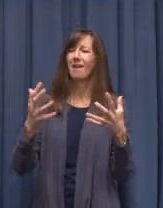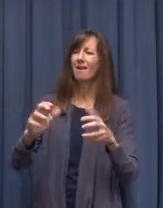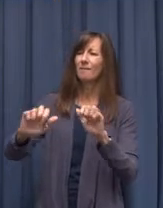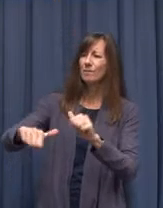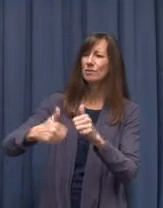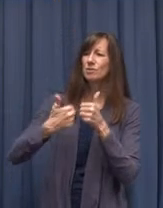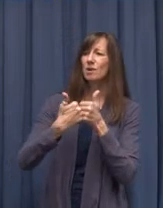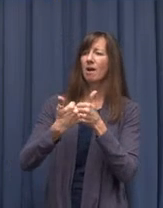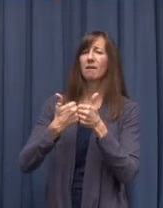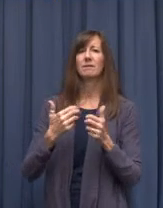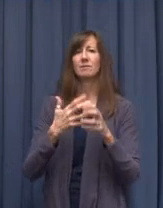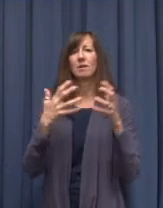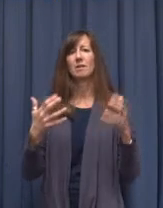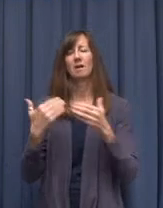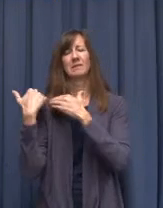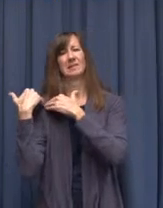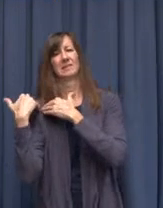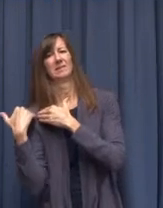shoulders as